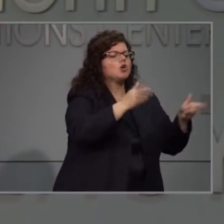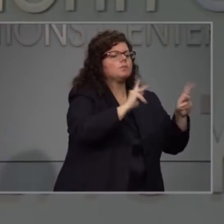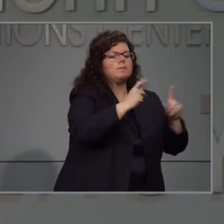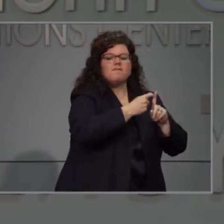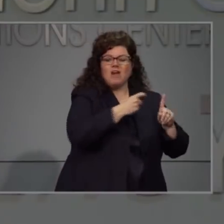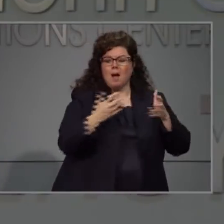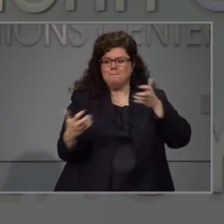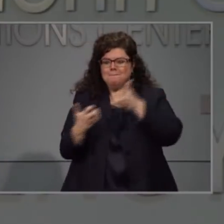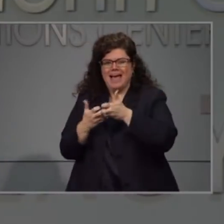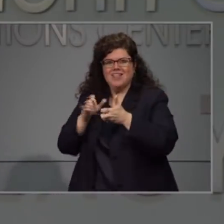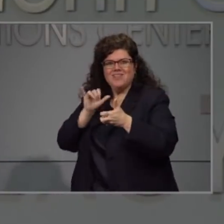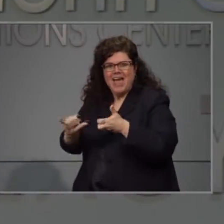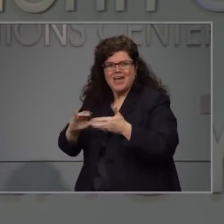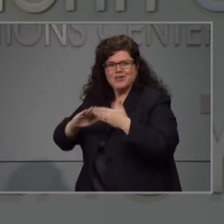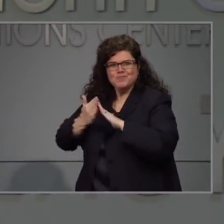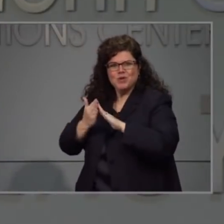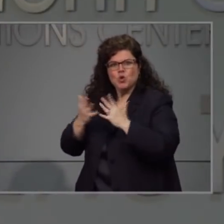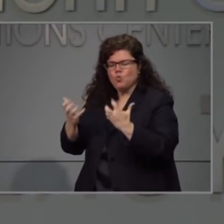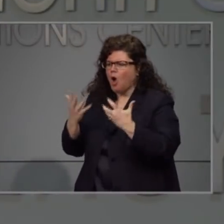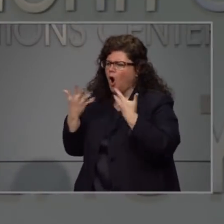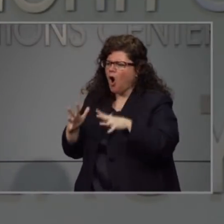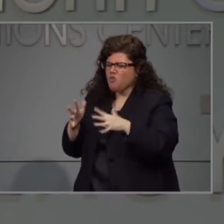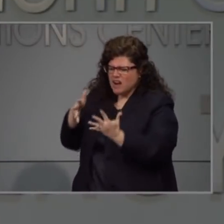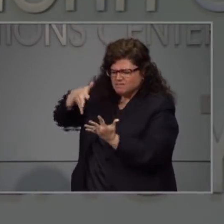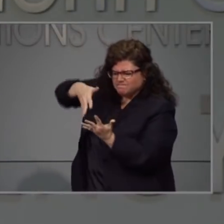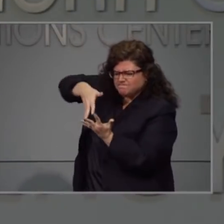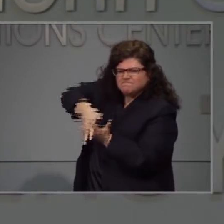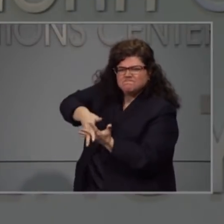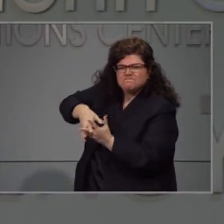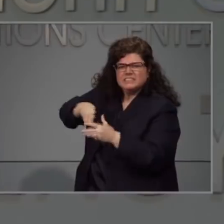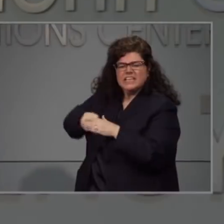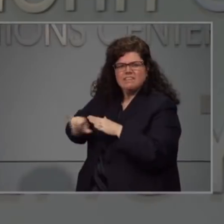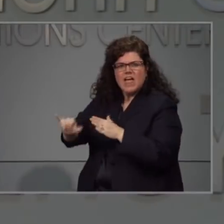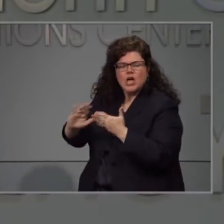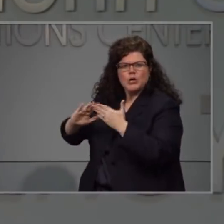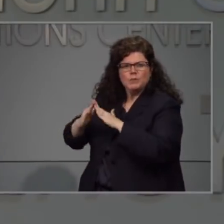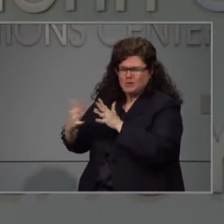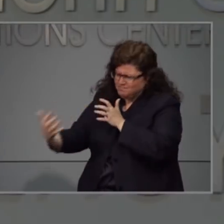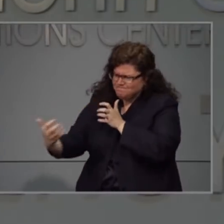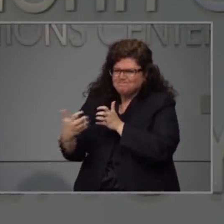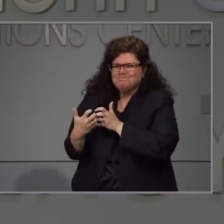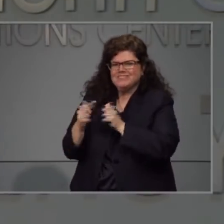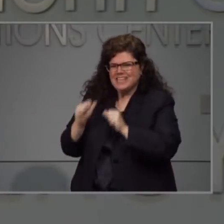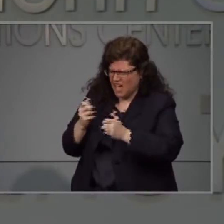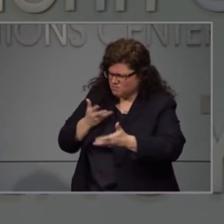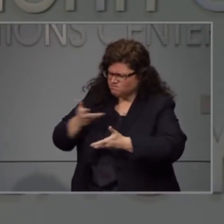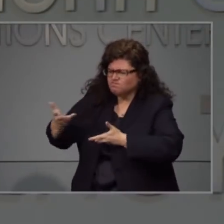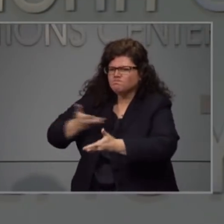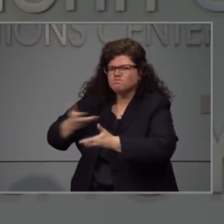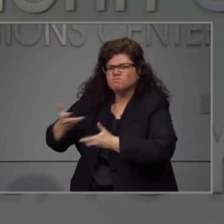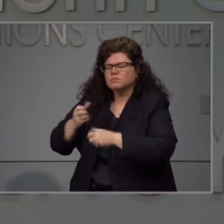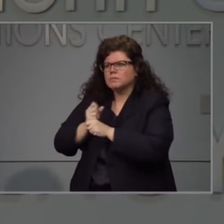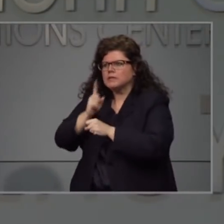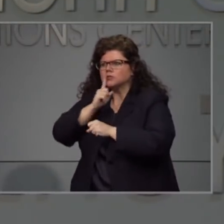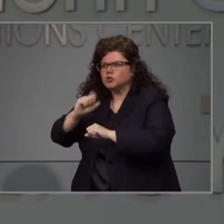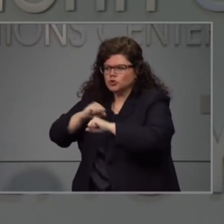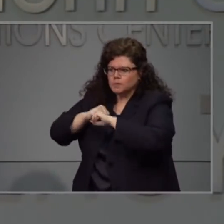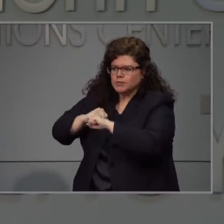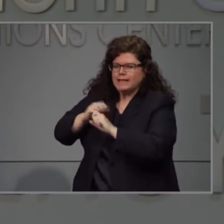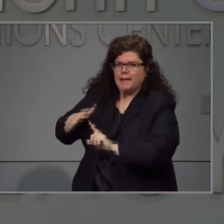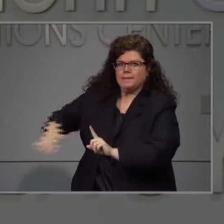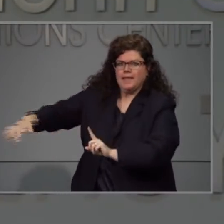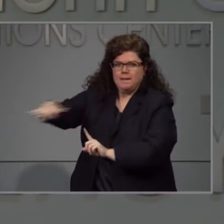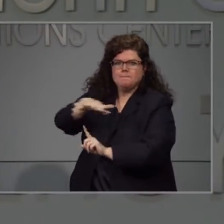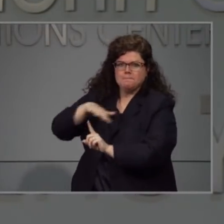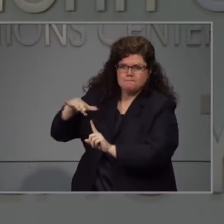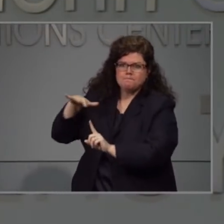to have good relationships, to be able to trace people, and to be able to get them isolated to protect populations. And I